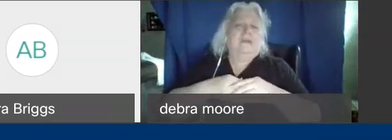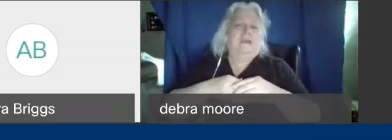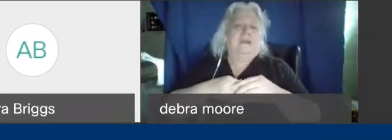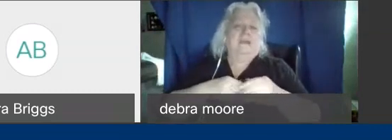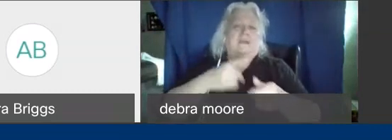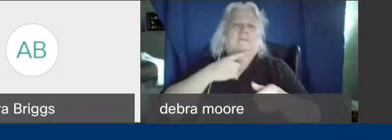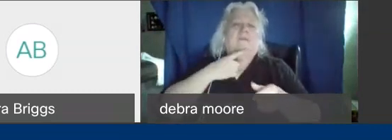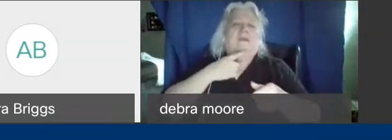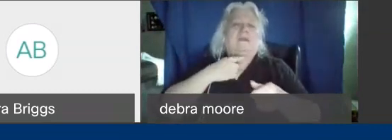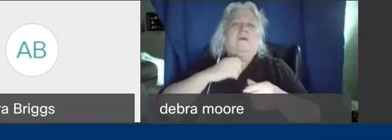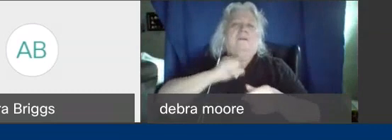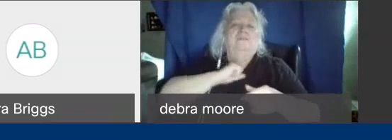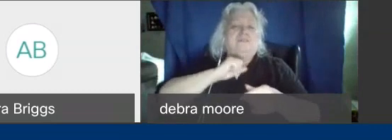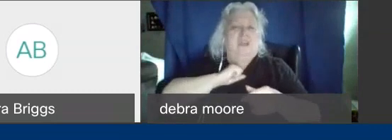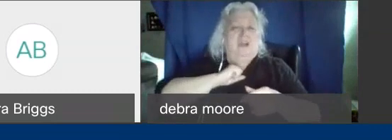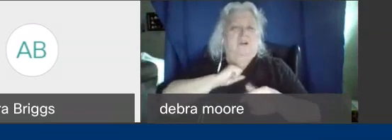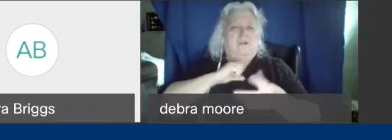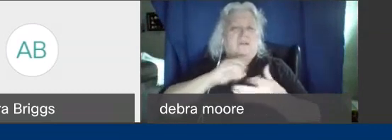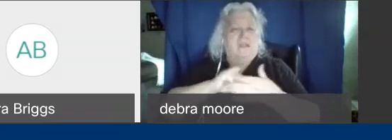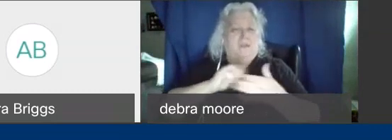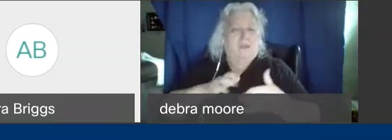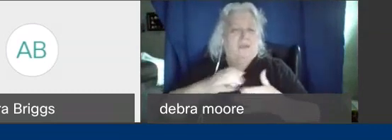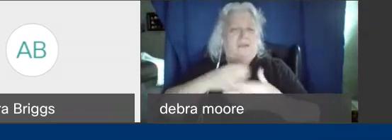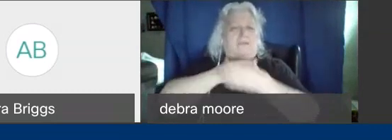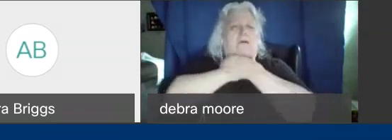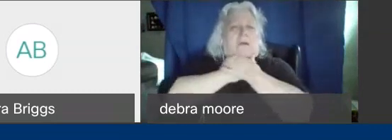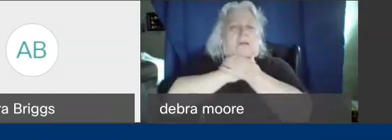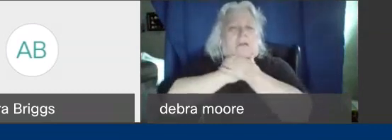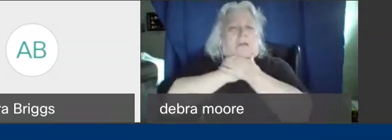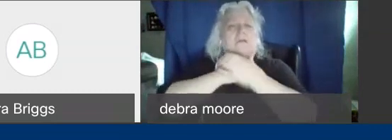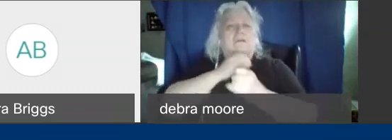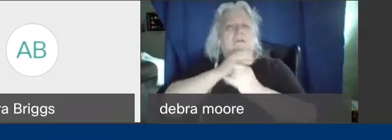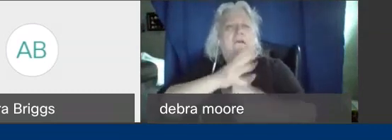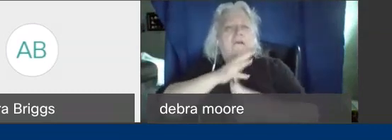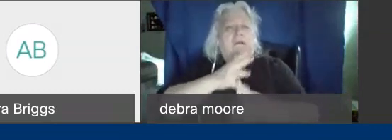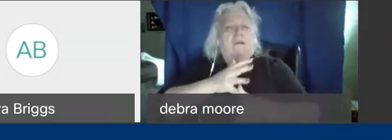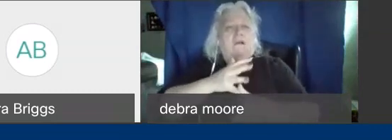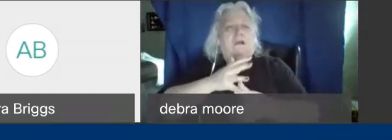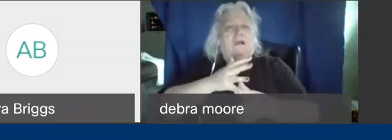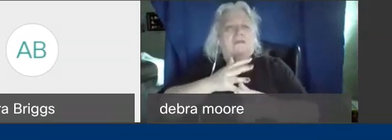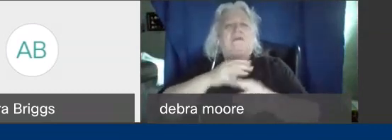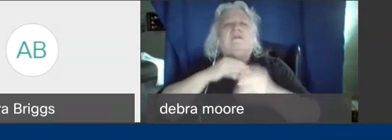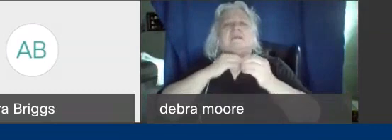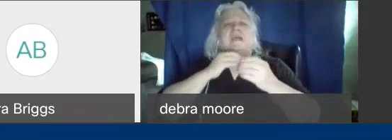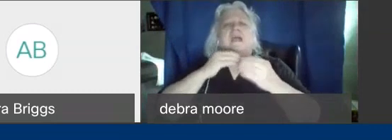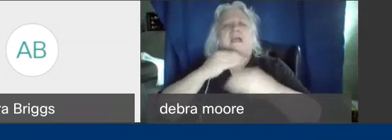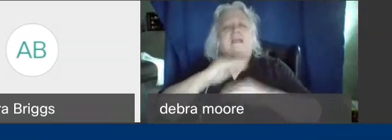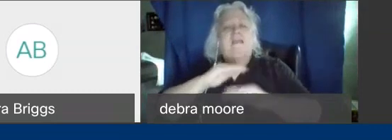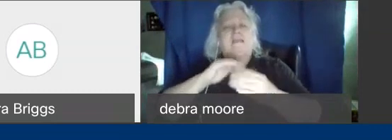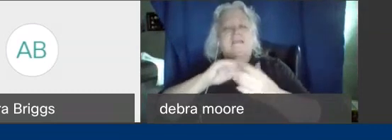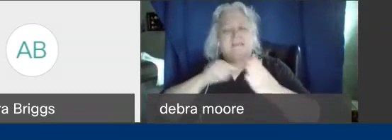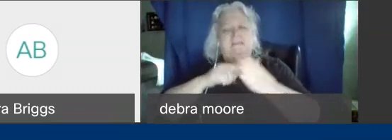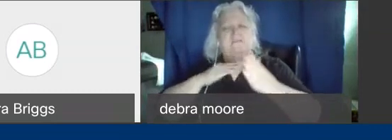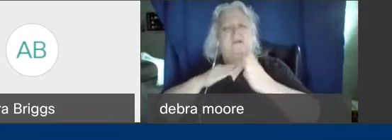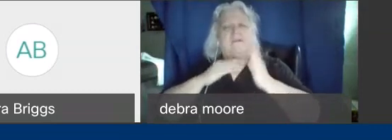not going to choke on their own vomit, which is a leading cause of death for those that are suffering from alcohol poisoning if they're